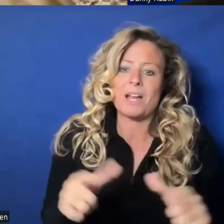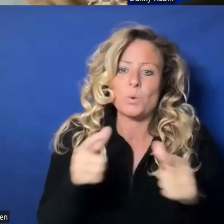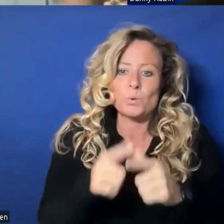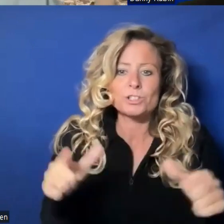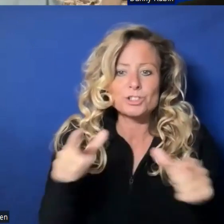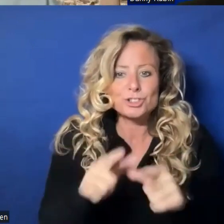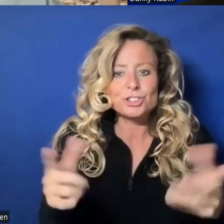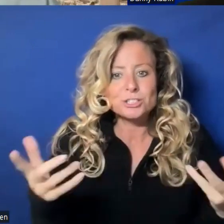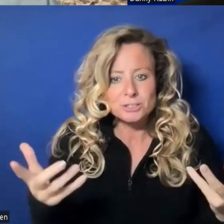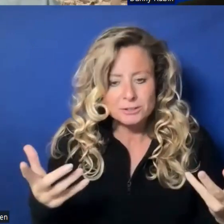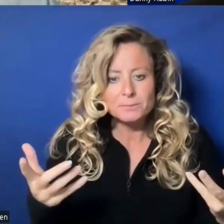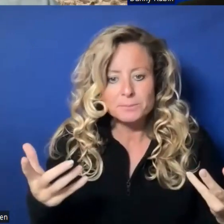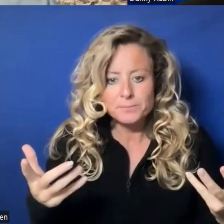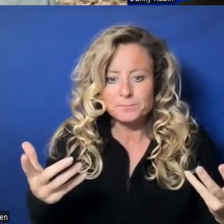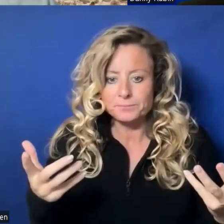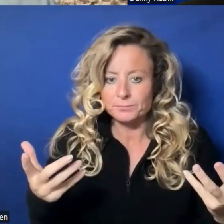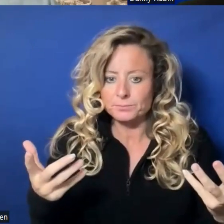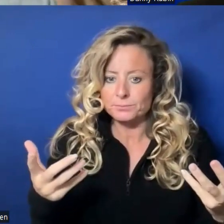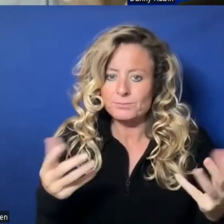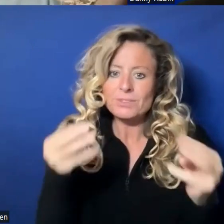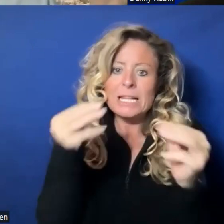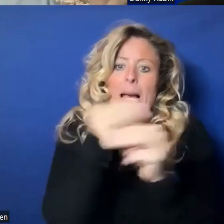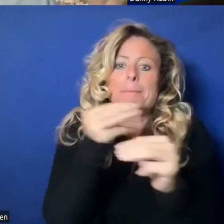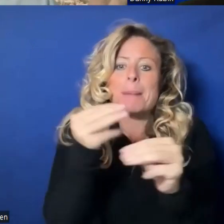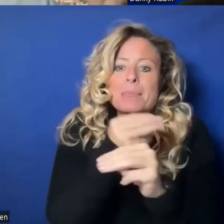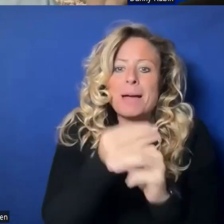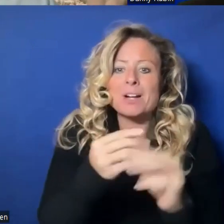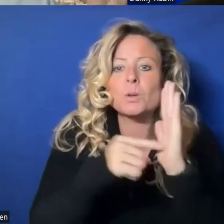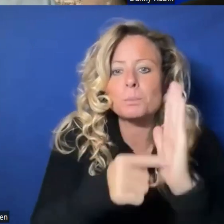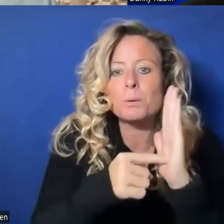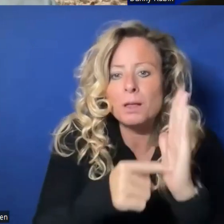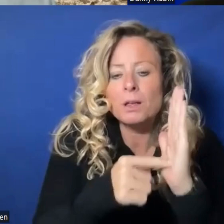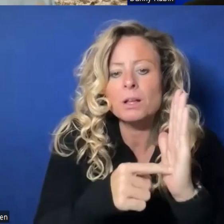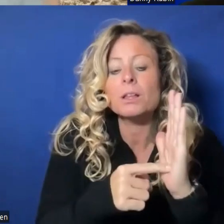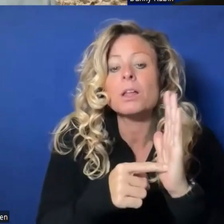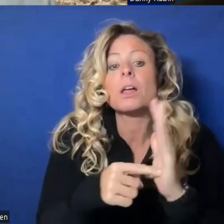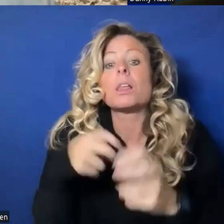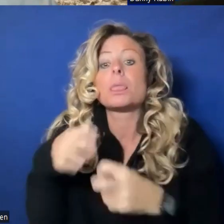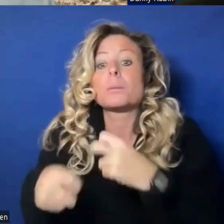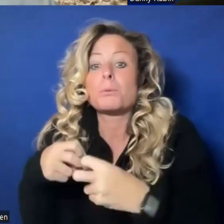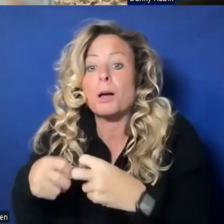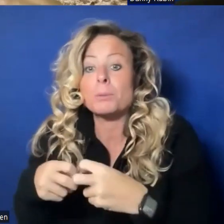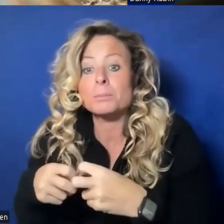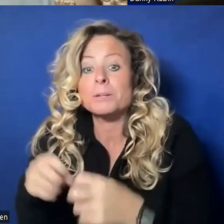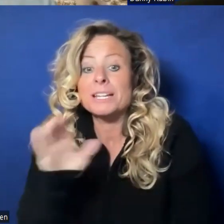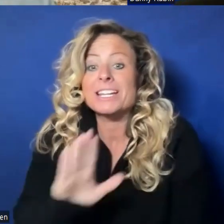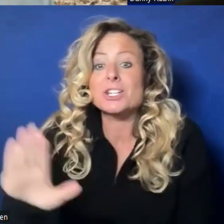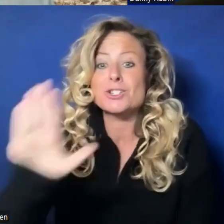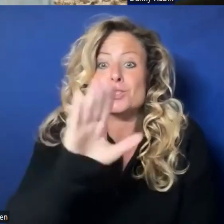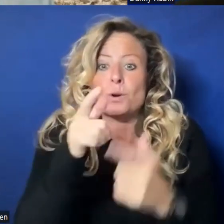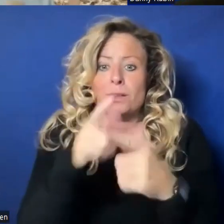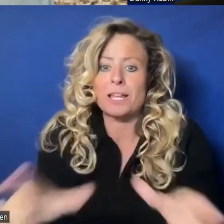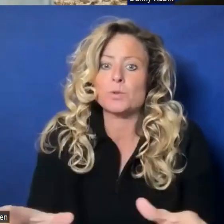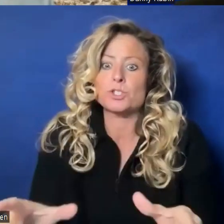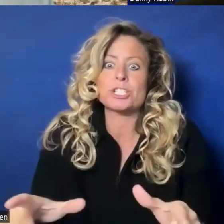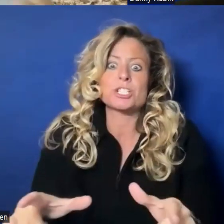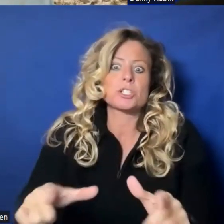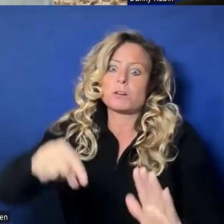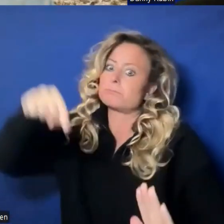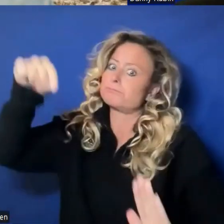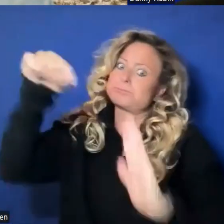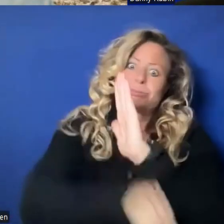as a mathematical model. The problem is that human language is so rich that it's